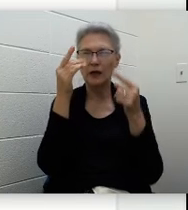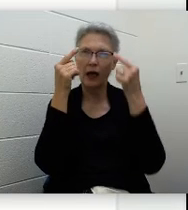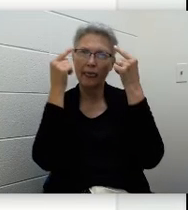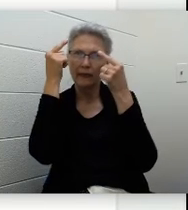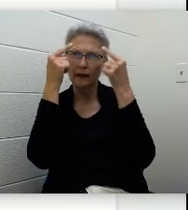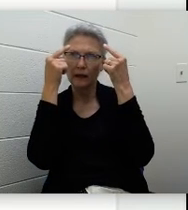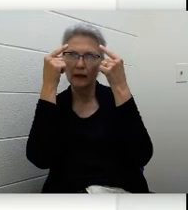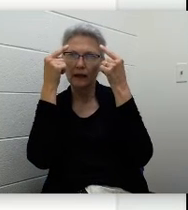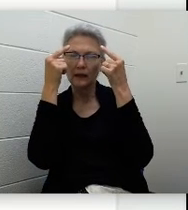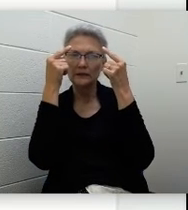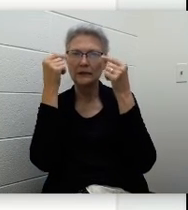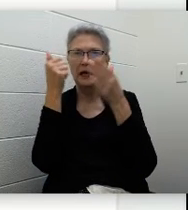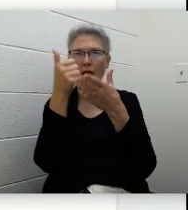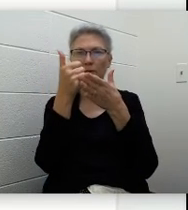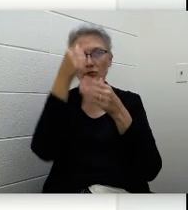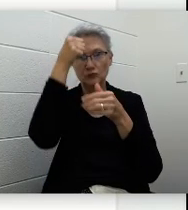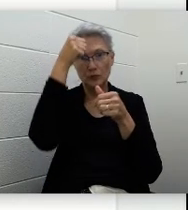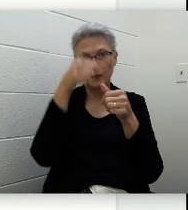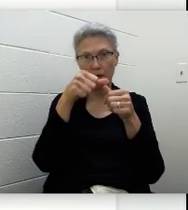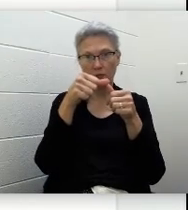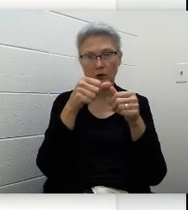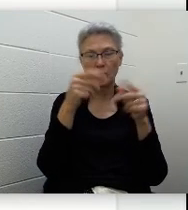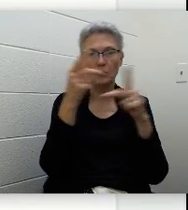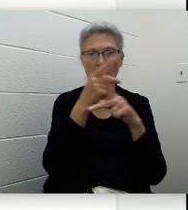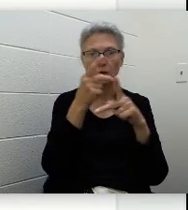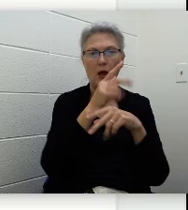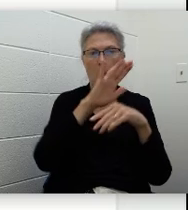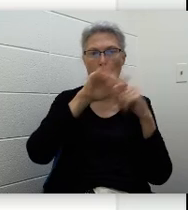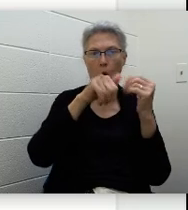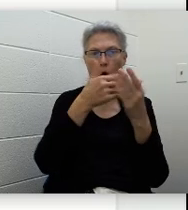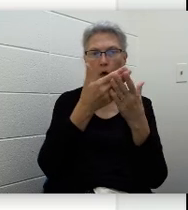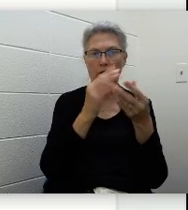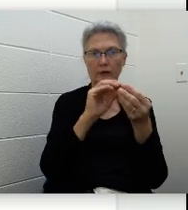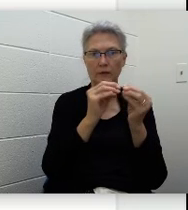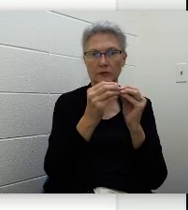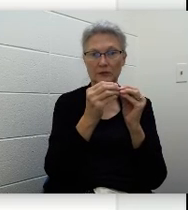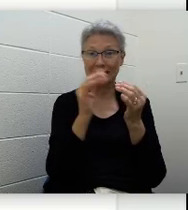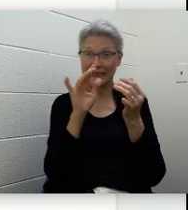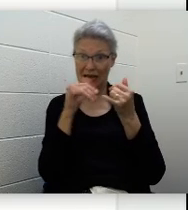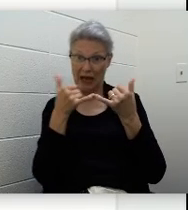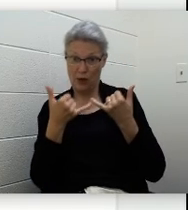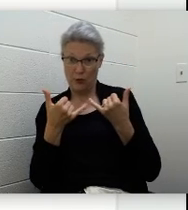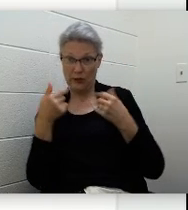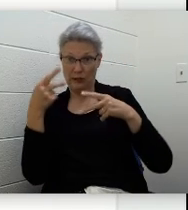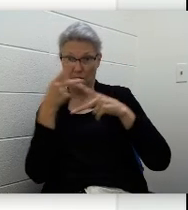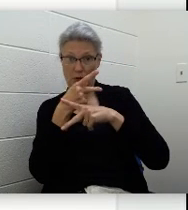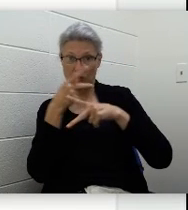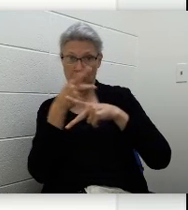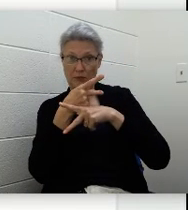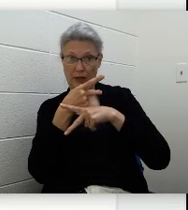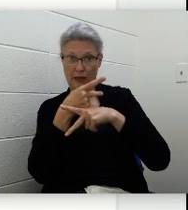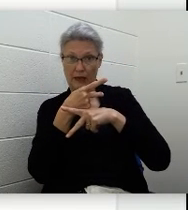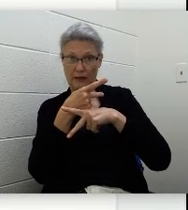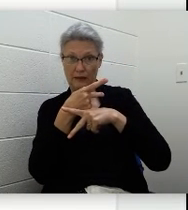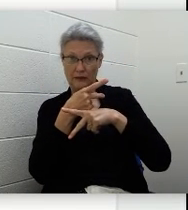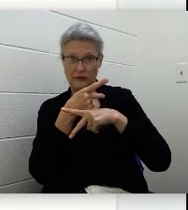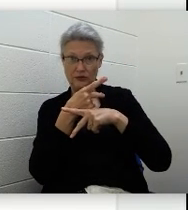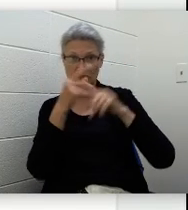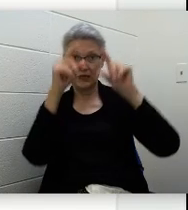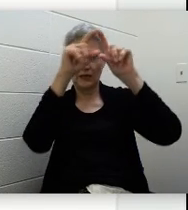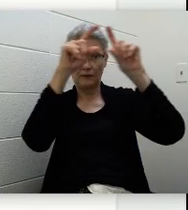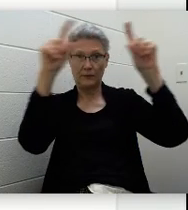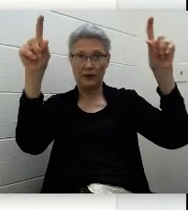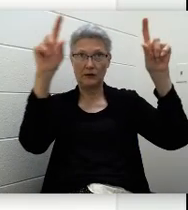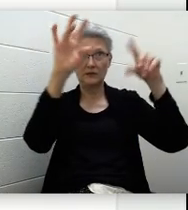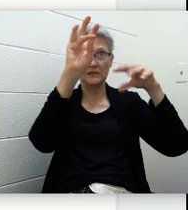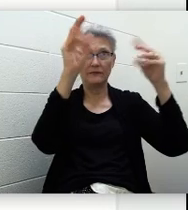not forget to multiply any numbers. So what we're doing is now we need to multiply, just like from up here,